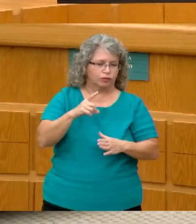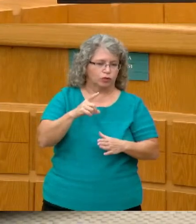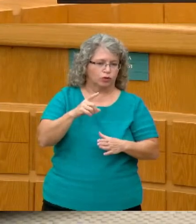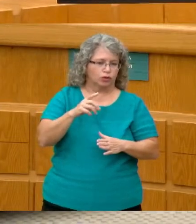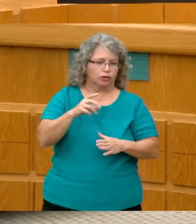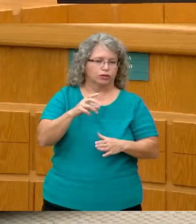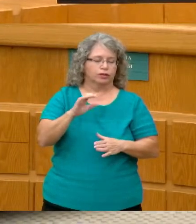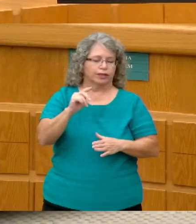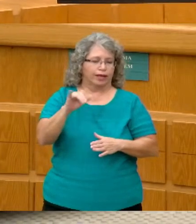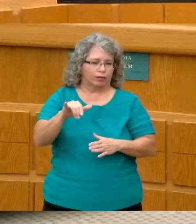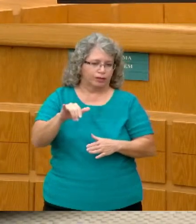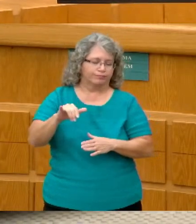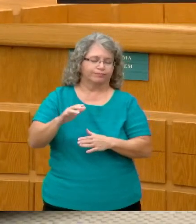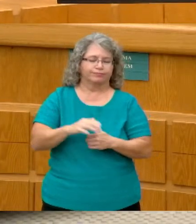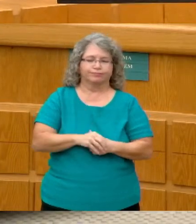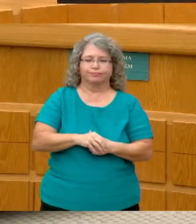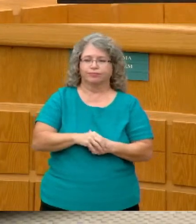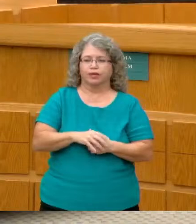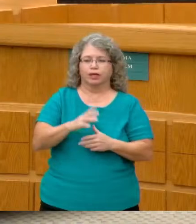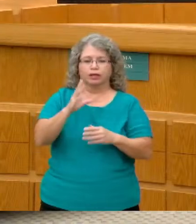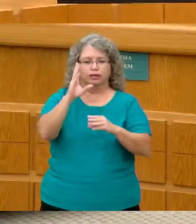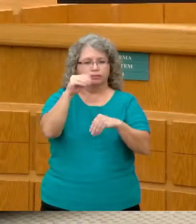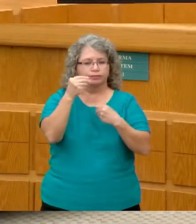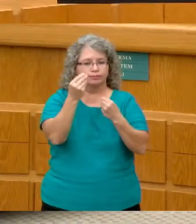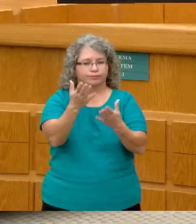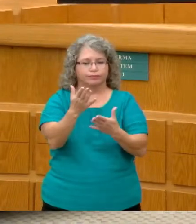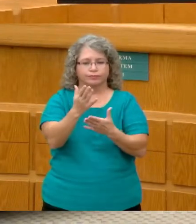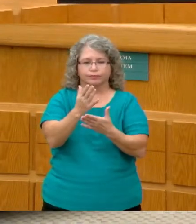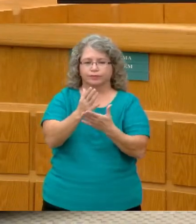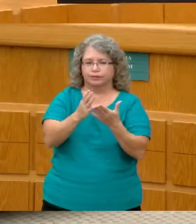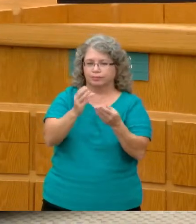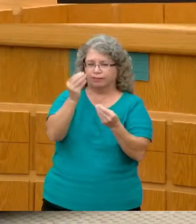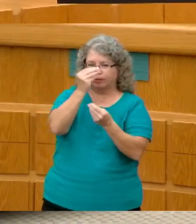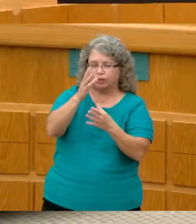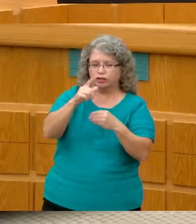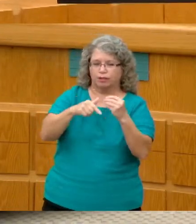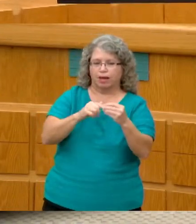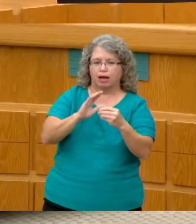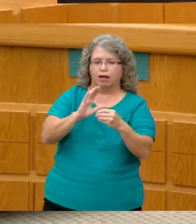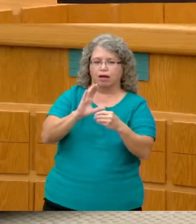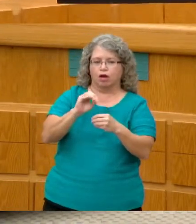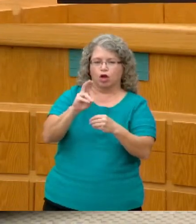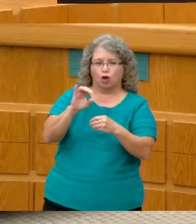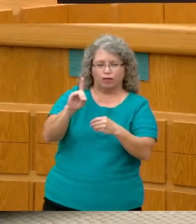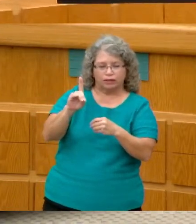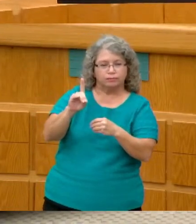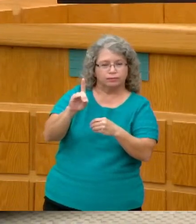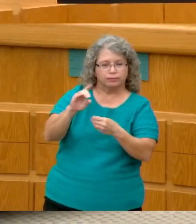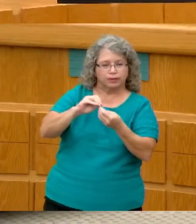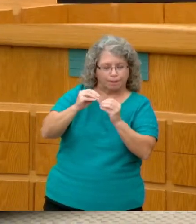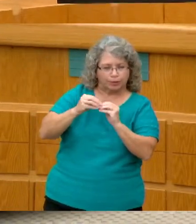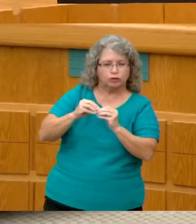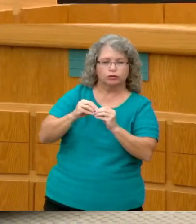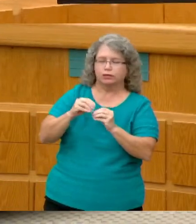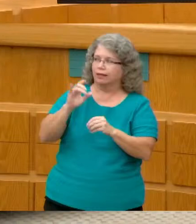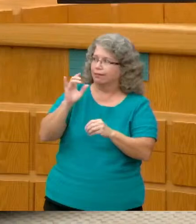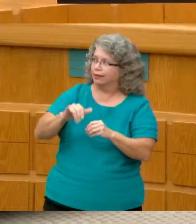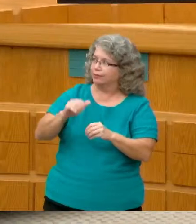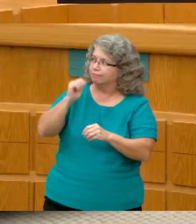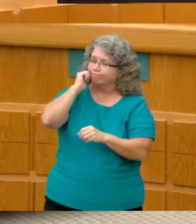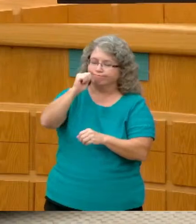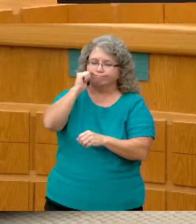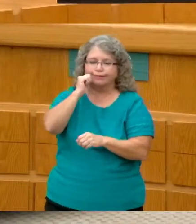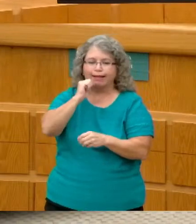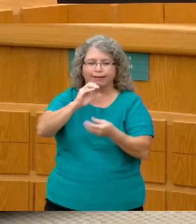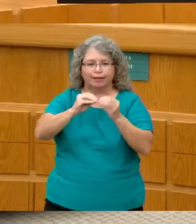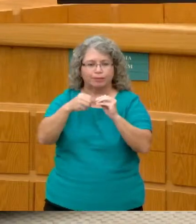some COVID numbers. Next slide, please. These are our daily case counts of our COVID that we currently see in our area right